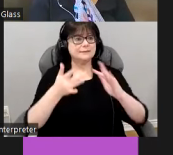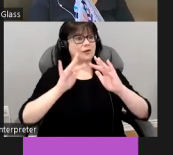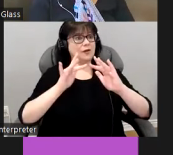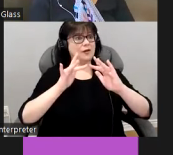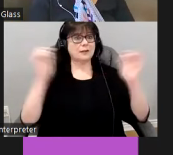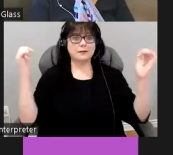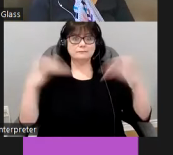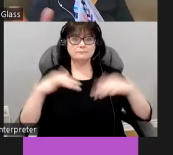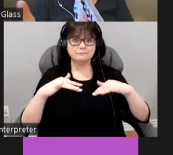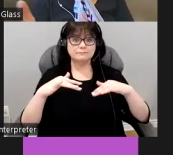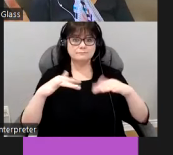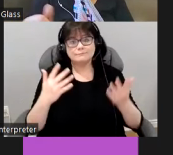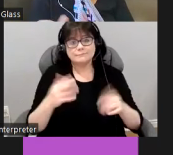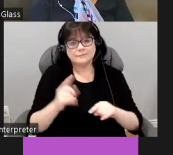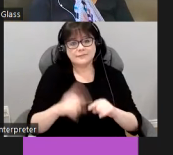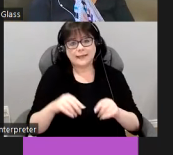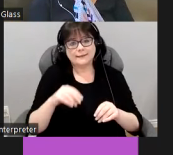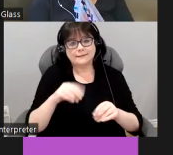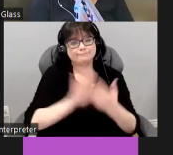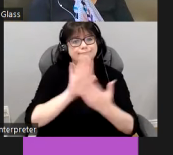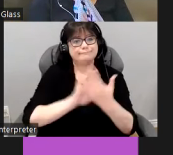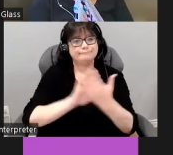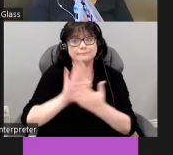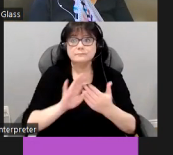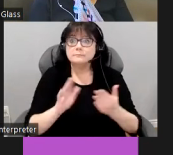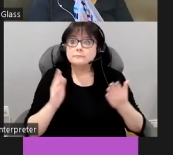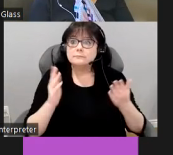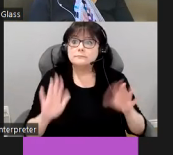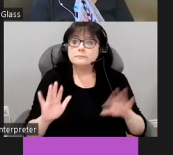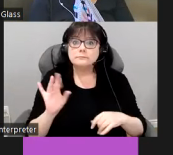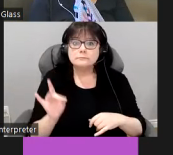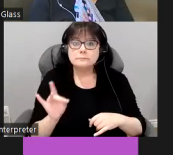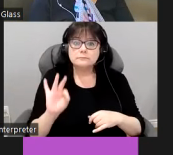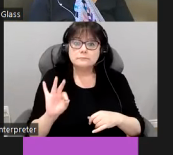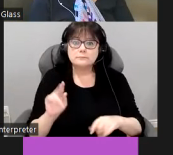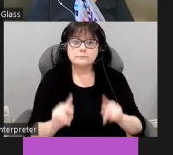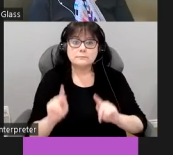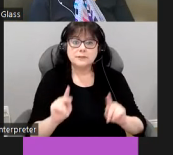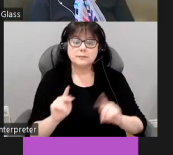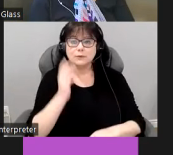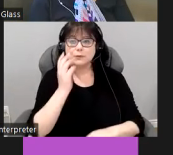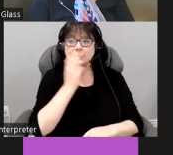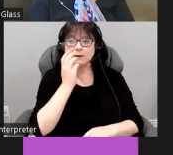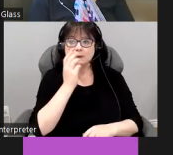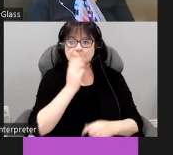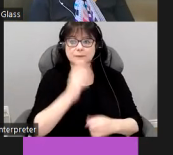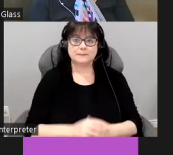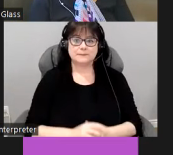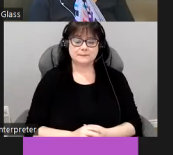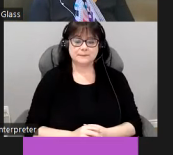quite as easily in person. And good grief, we already have 89 people online. So here we go.